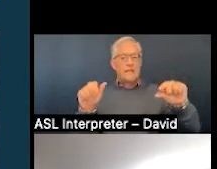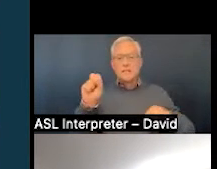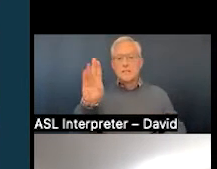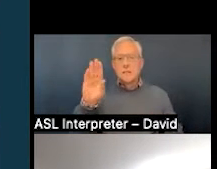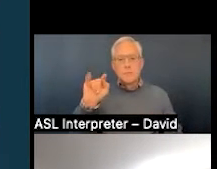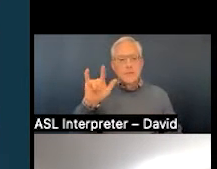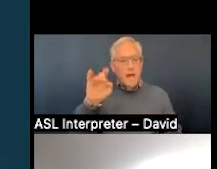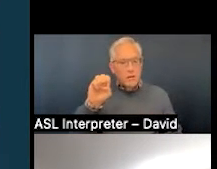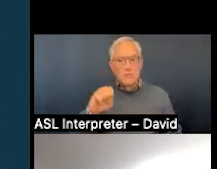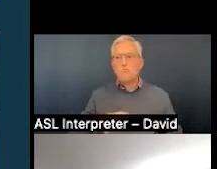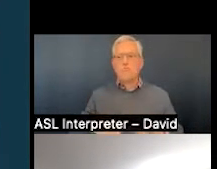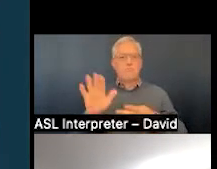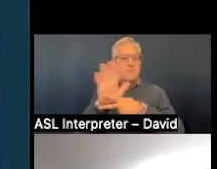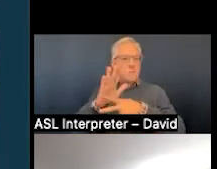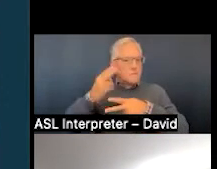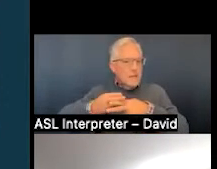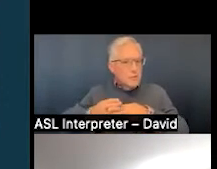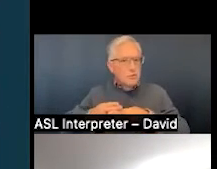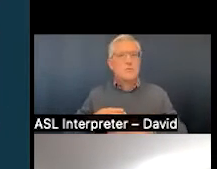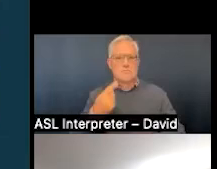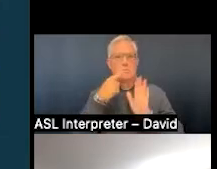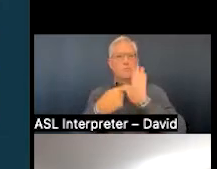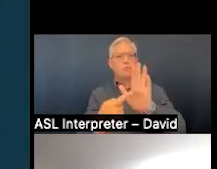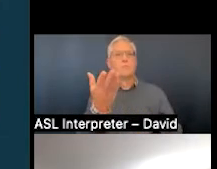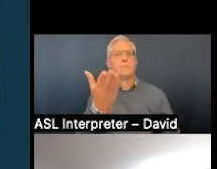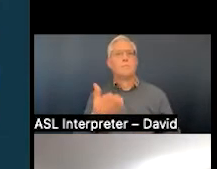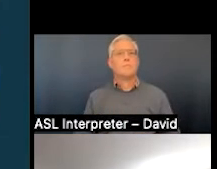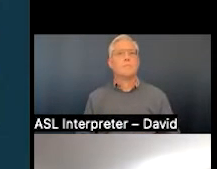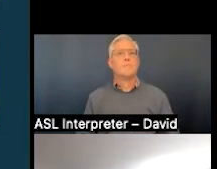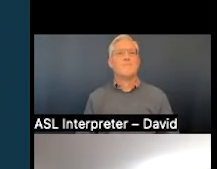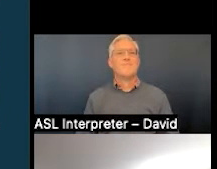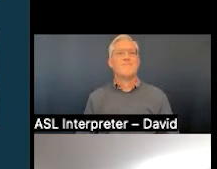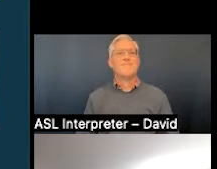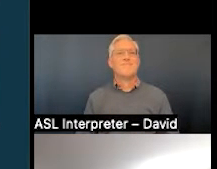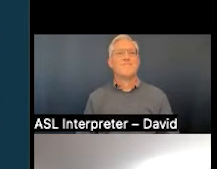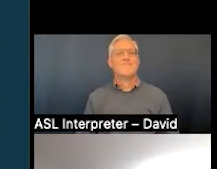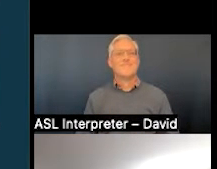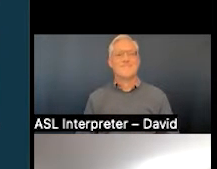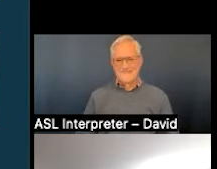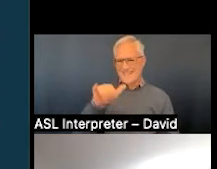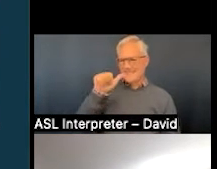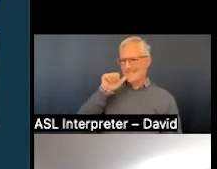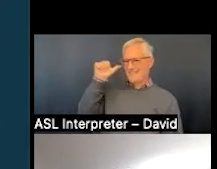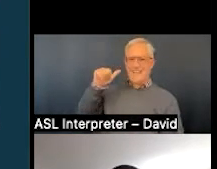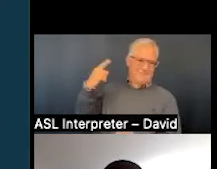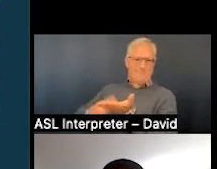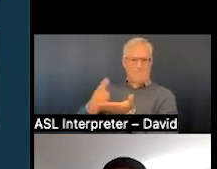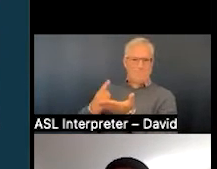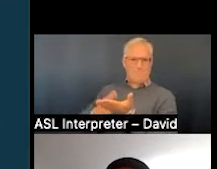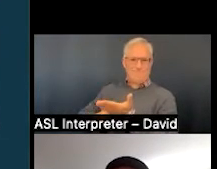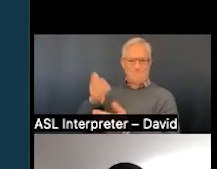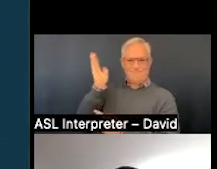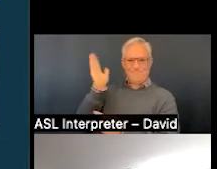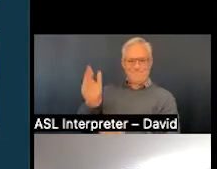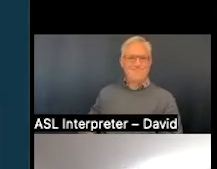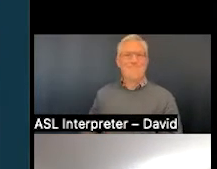that you're looking for is the main thing. If we do a demonstration via DAI, which has been discussed a wee bit at the festival, the conference